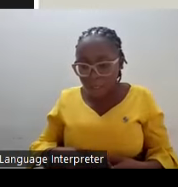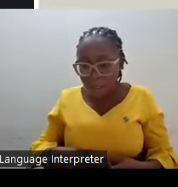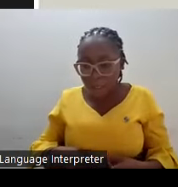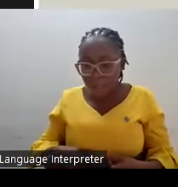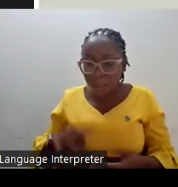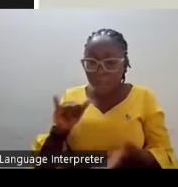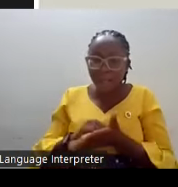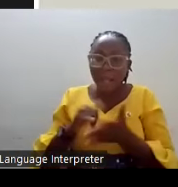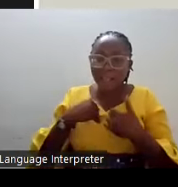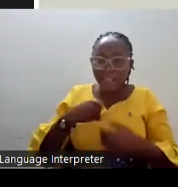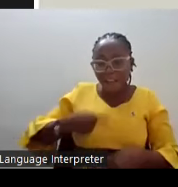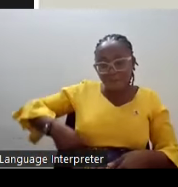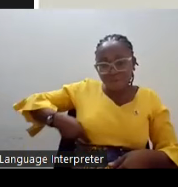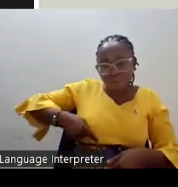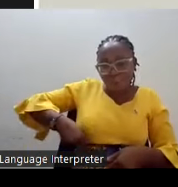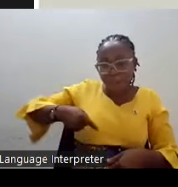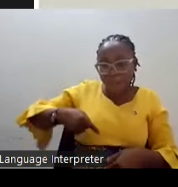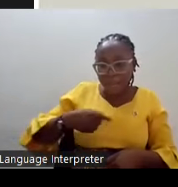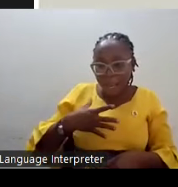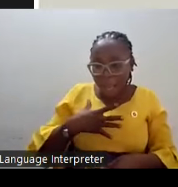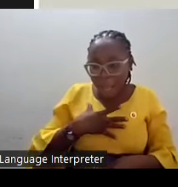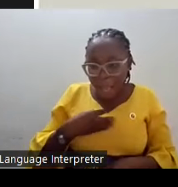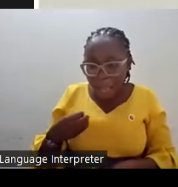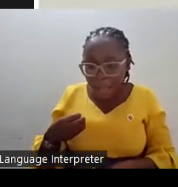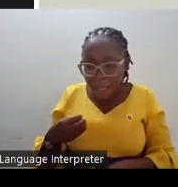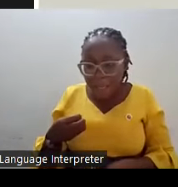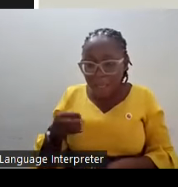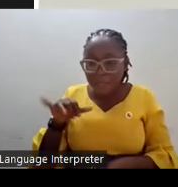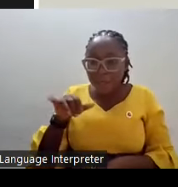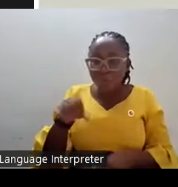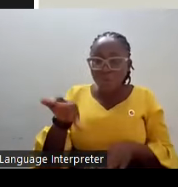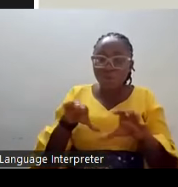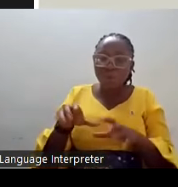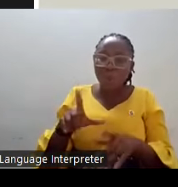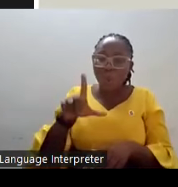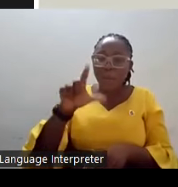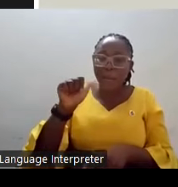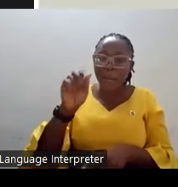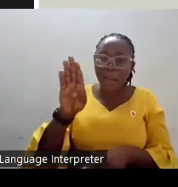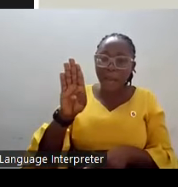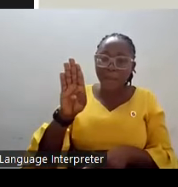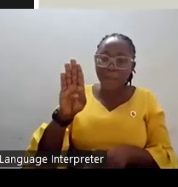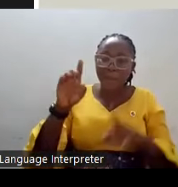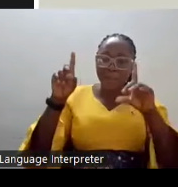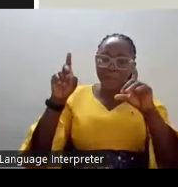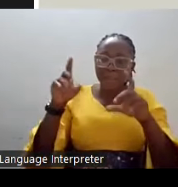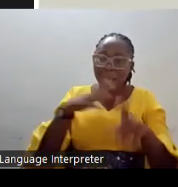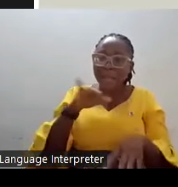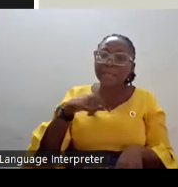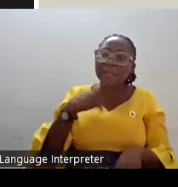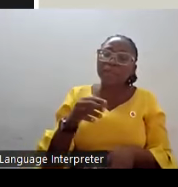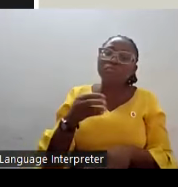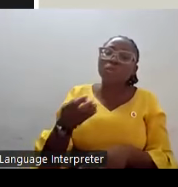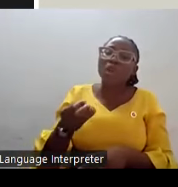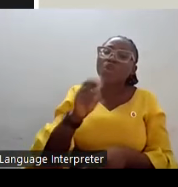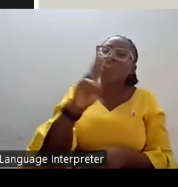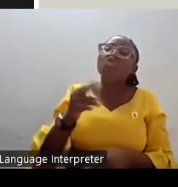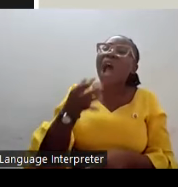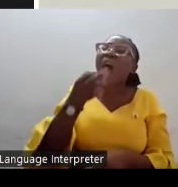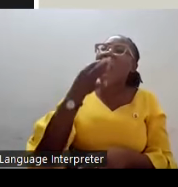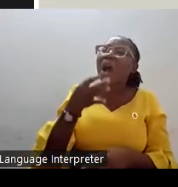lab tests, and then they said, oh, here, take this medication, without telling you why